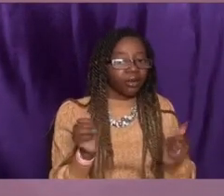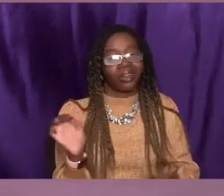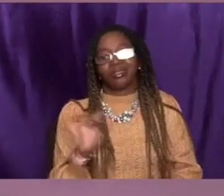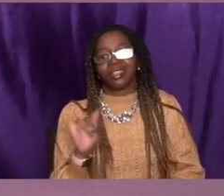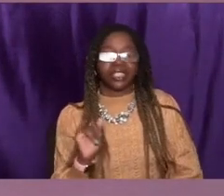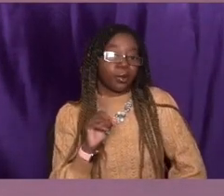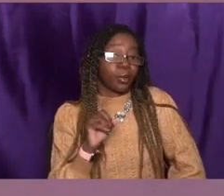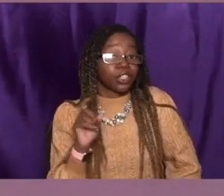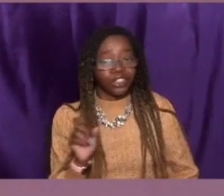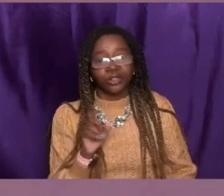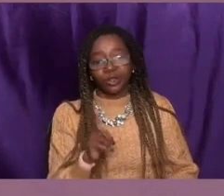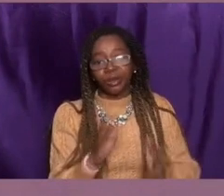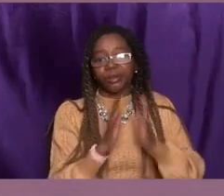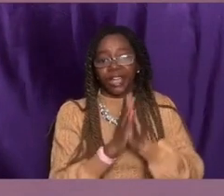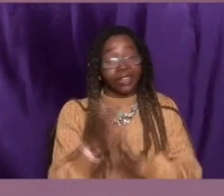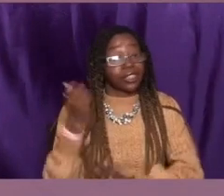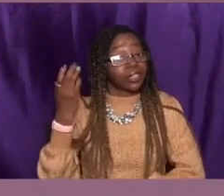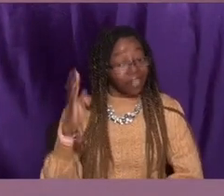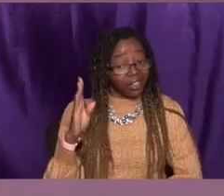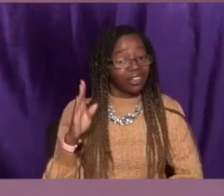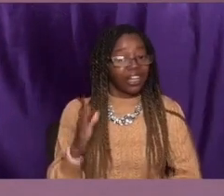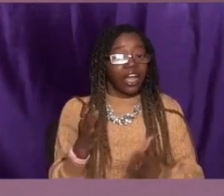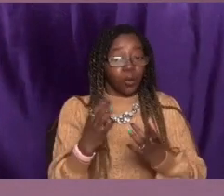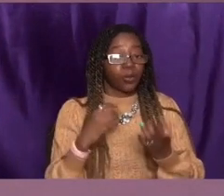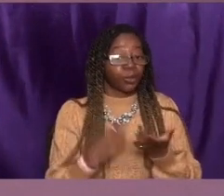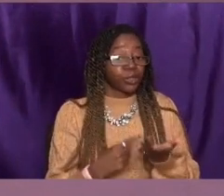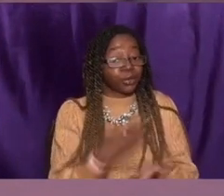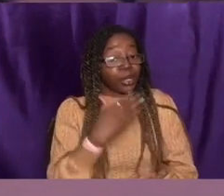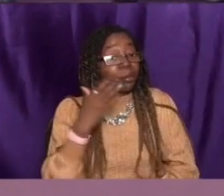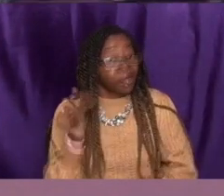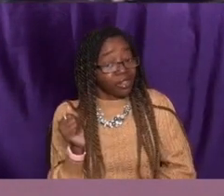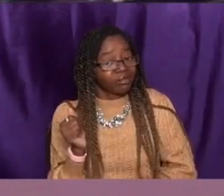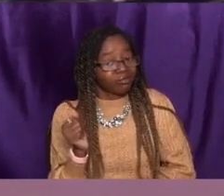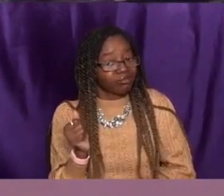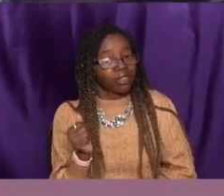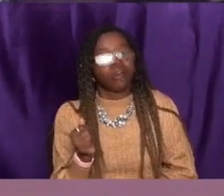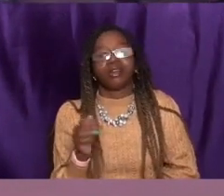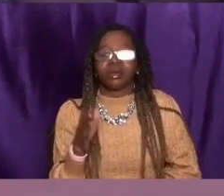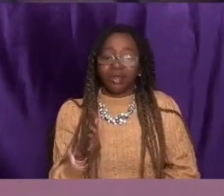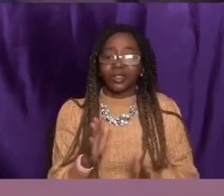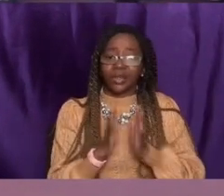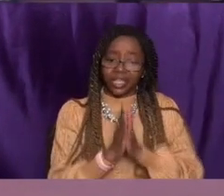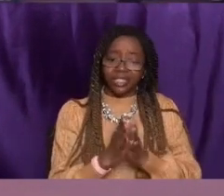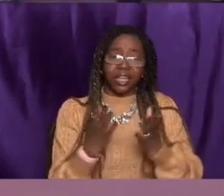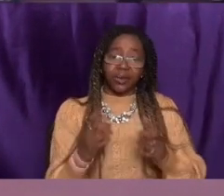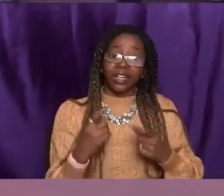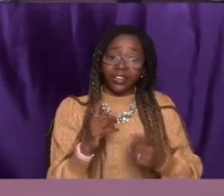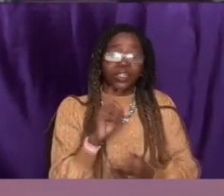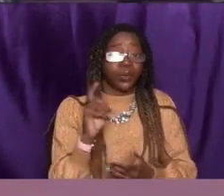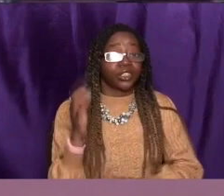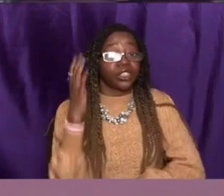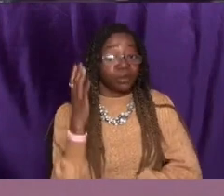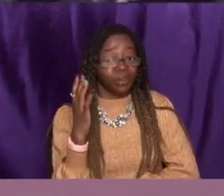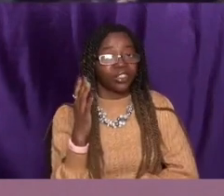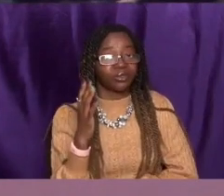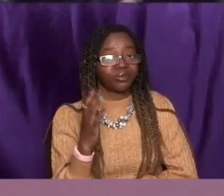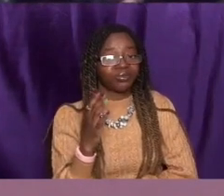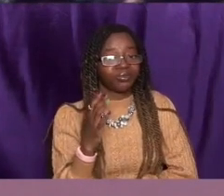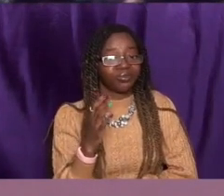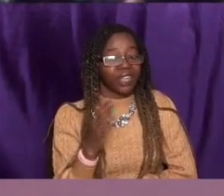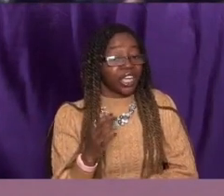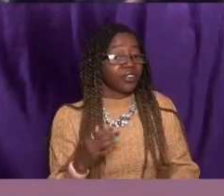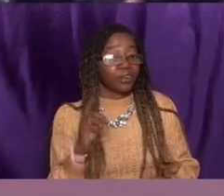kind of questions that you might be asking when God says, I want to do something great in you. You might as well be asking, and I want to give you the questions this morning so you know you're on